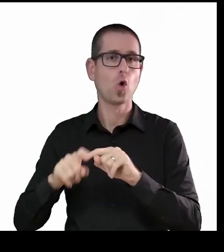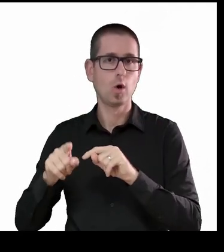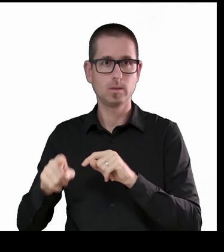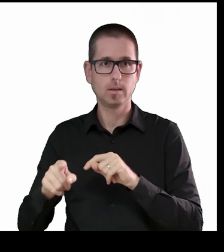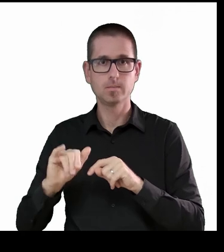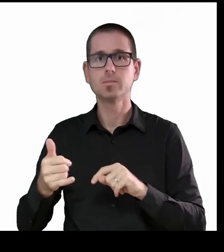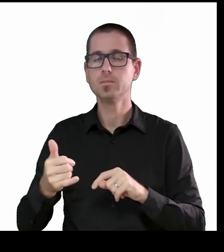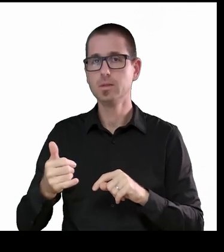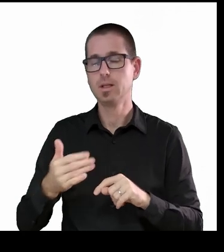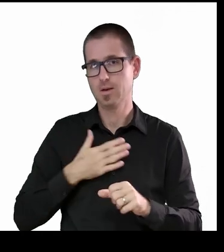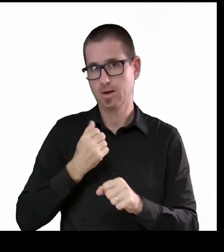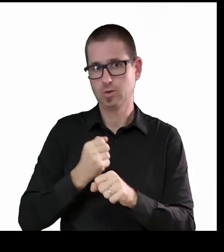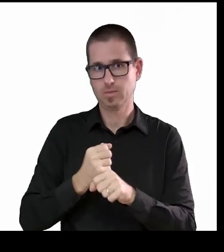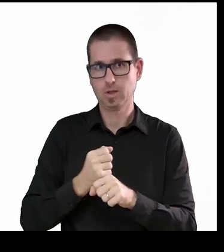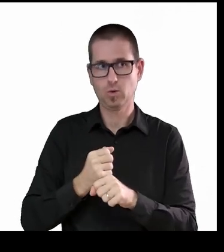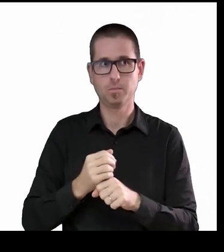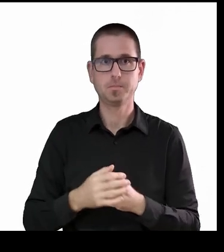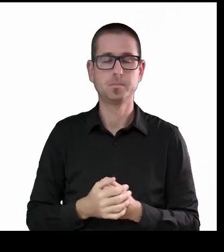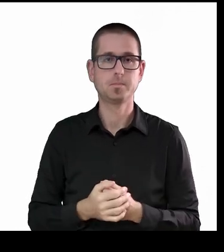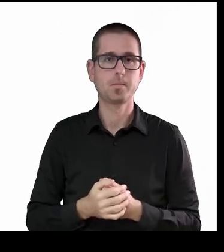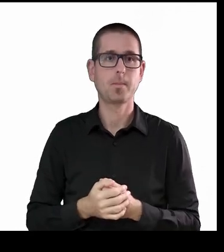in our webpage,